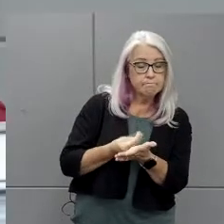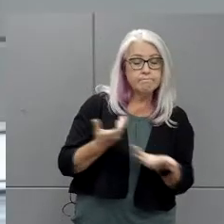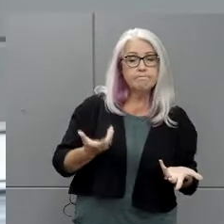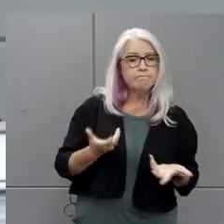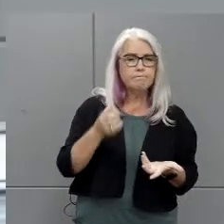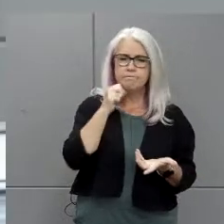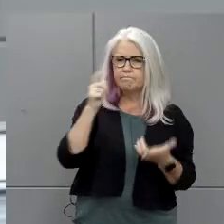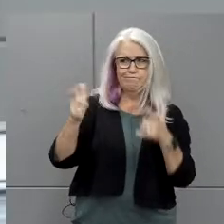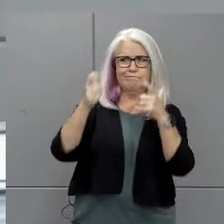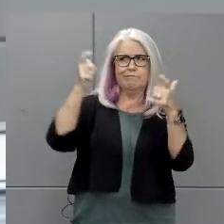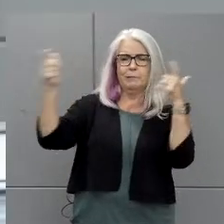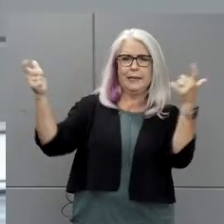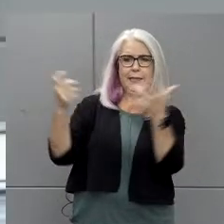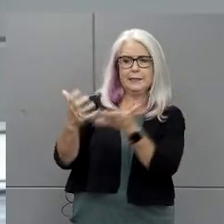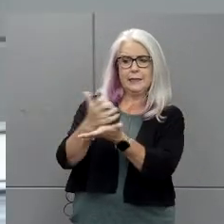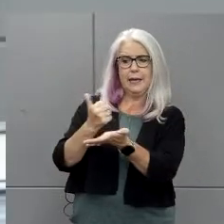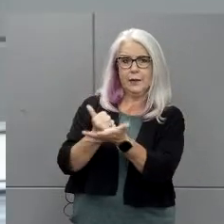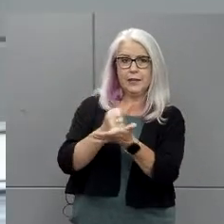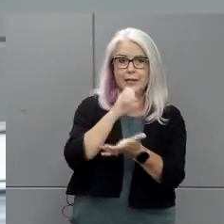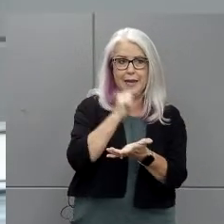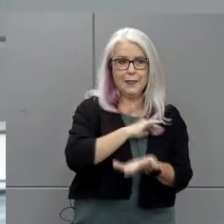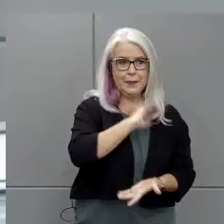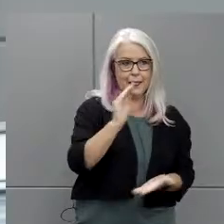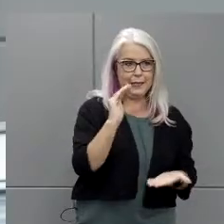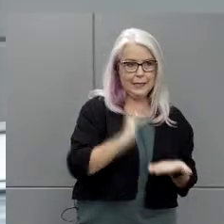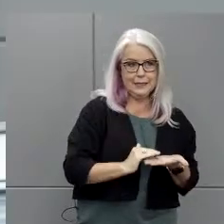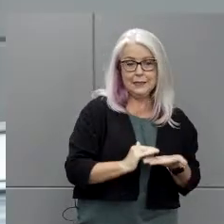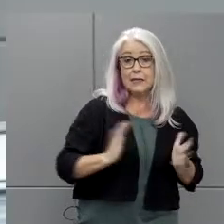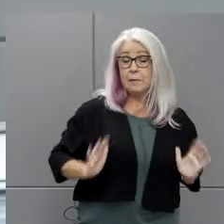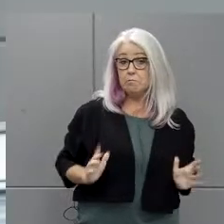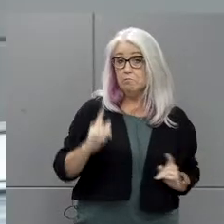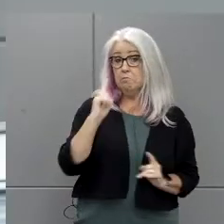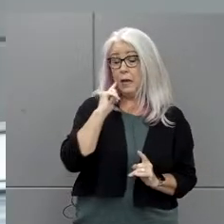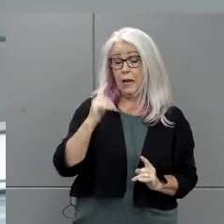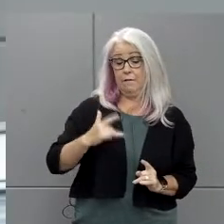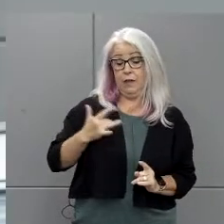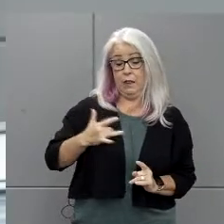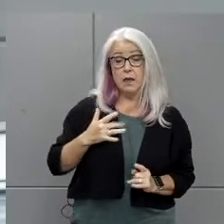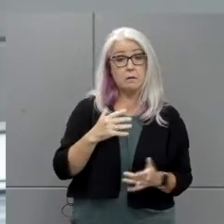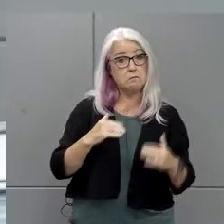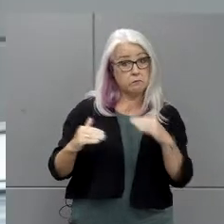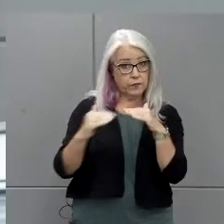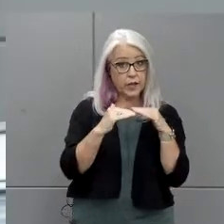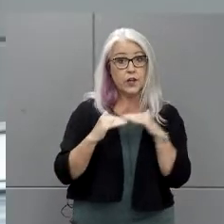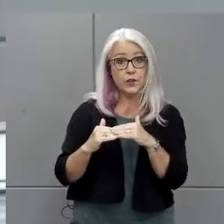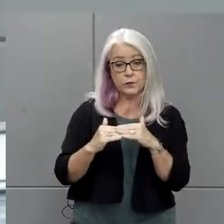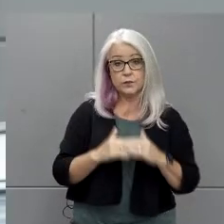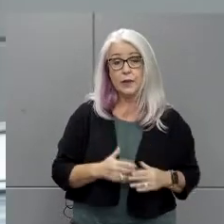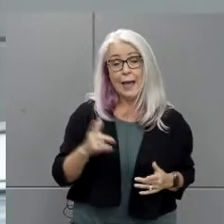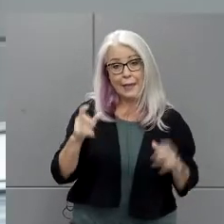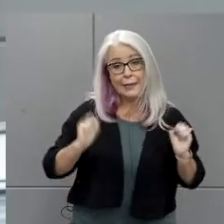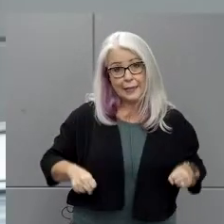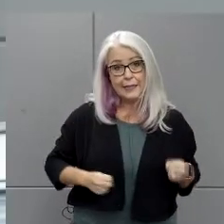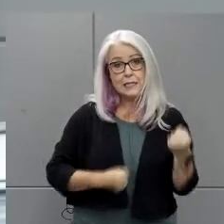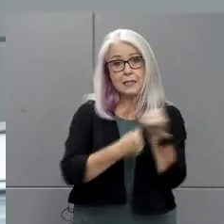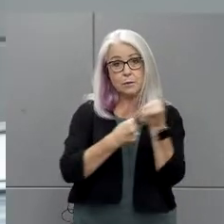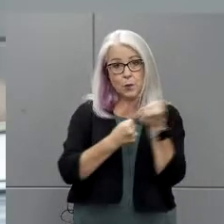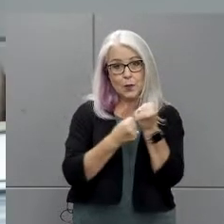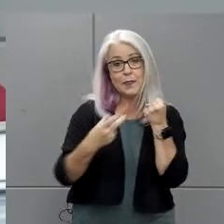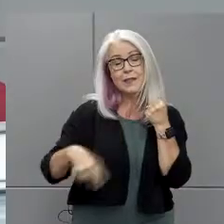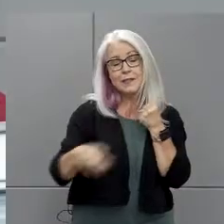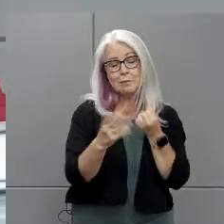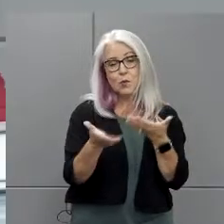the biggest salary, it's not the least. I believe it was fair, and therefore I can support this motion.